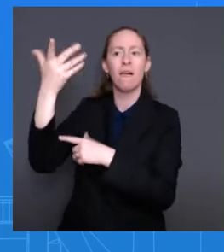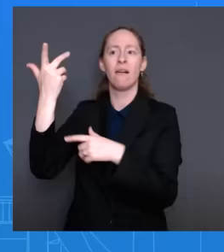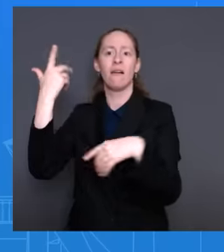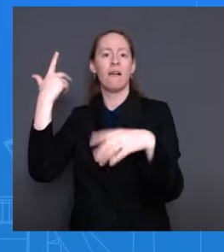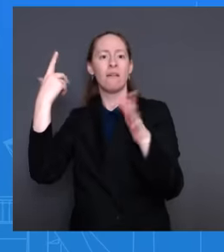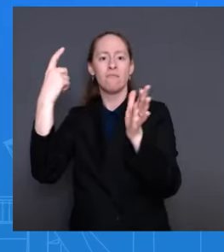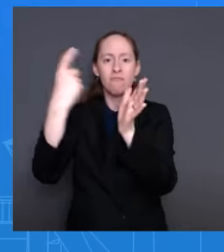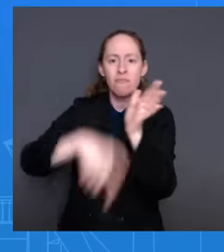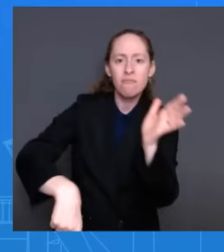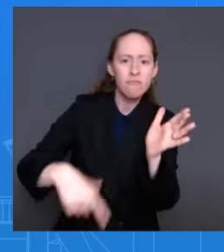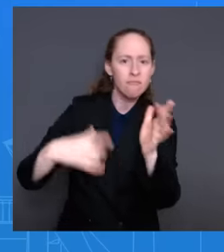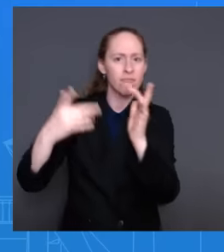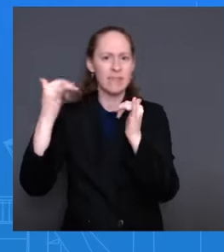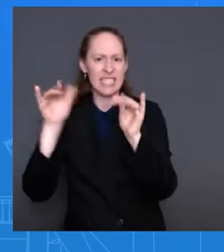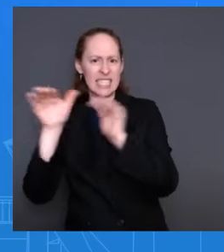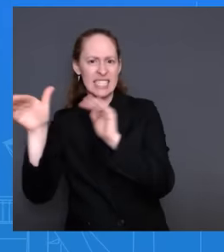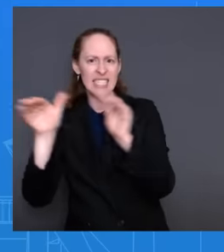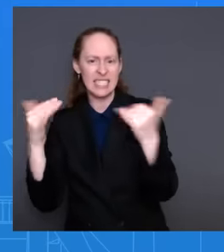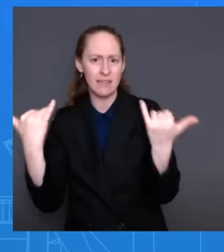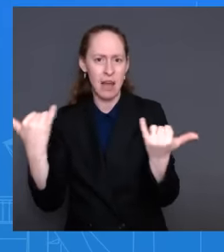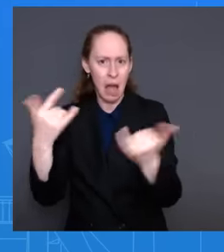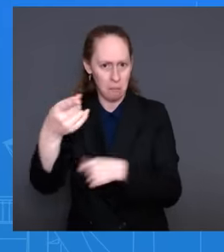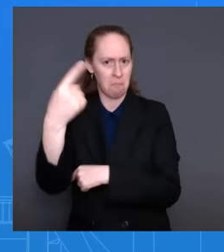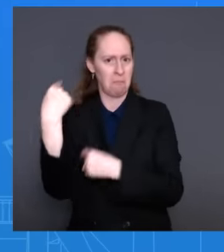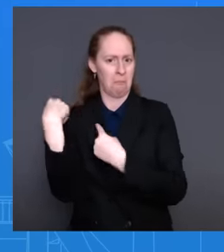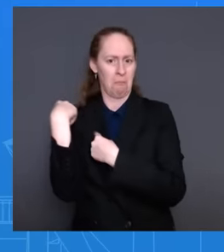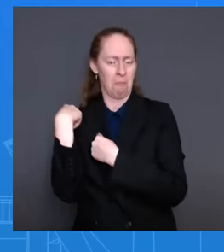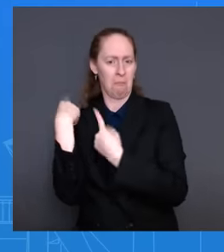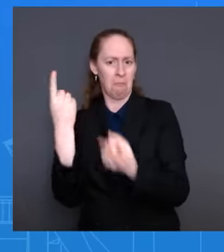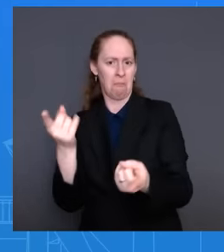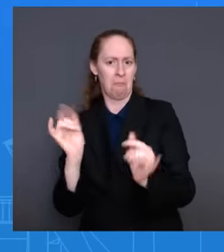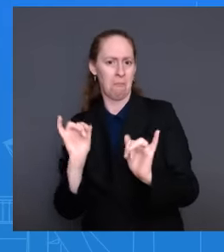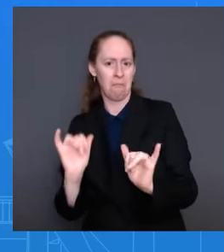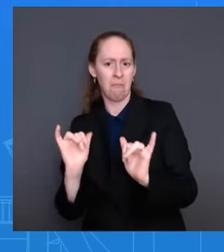been telling the story of the